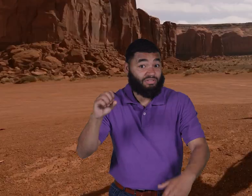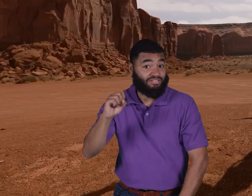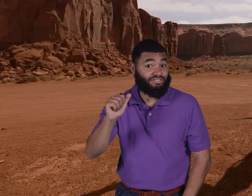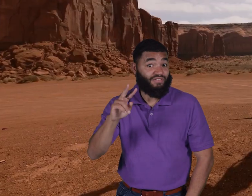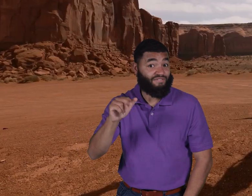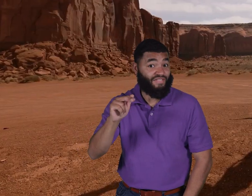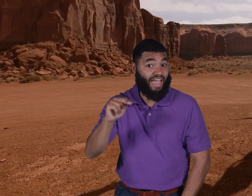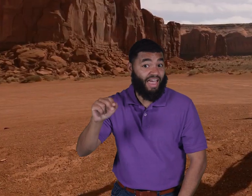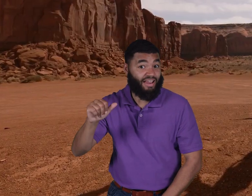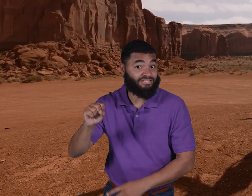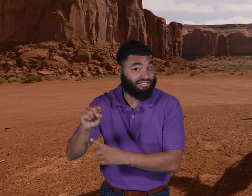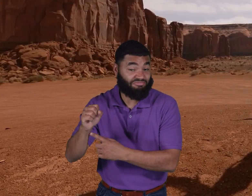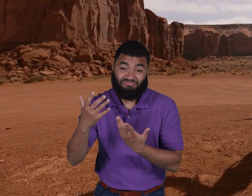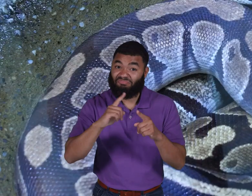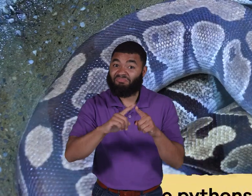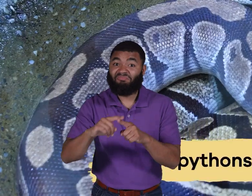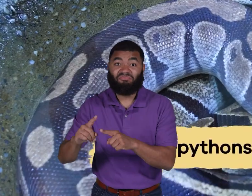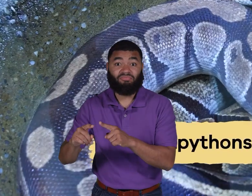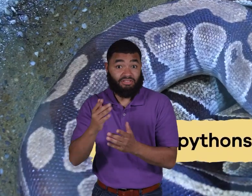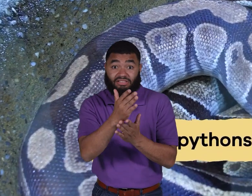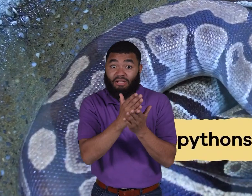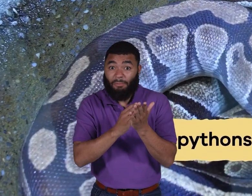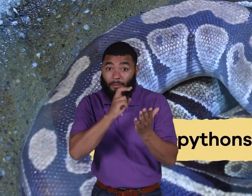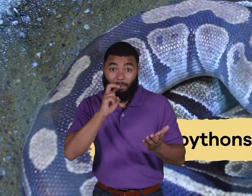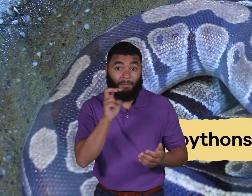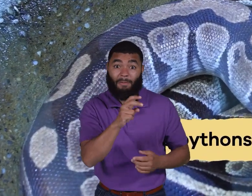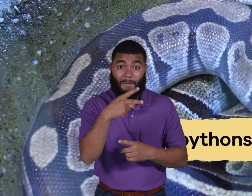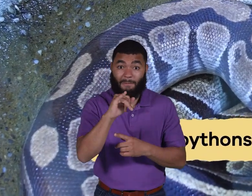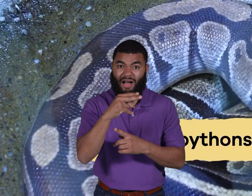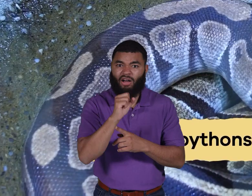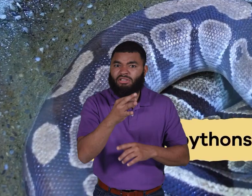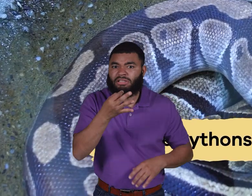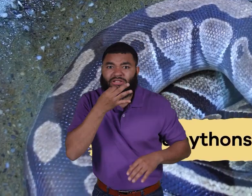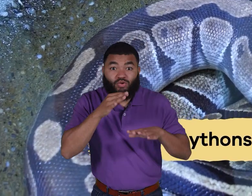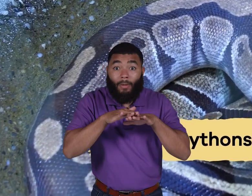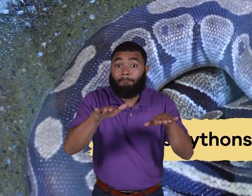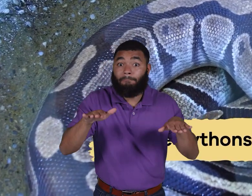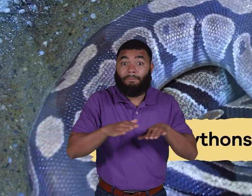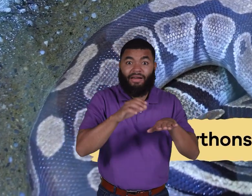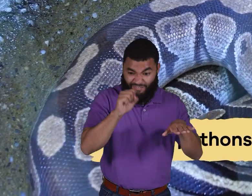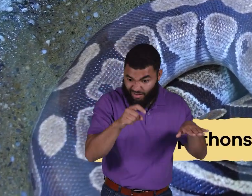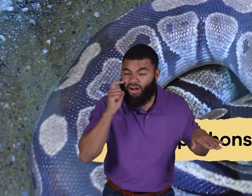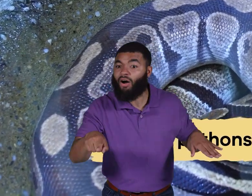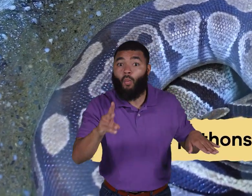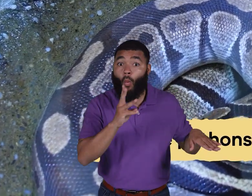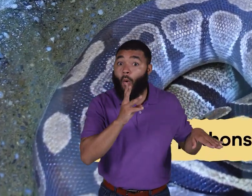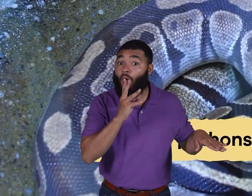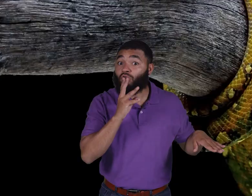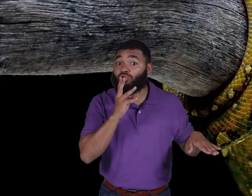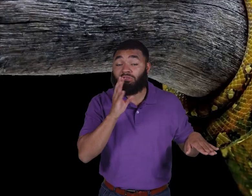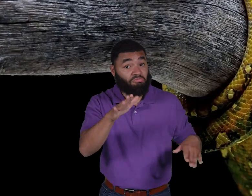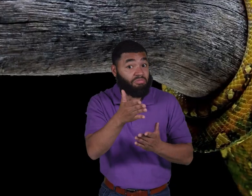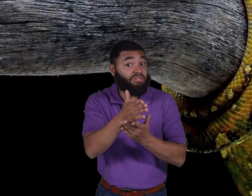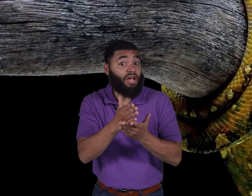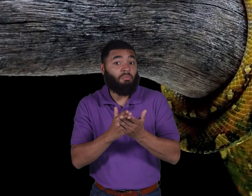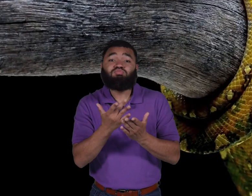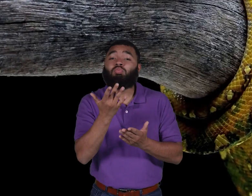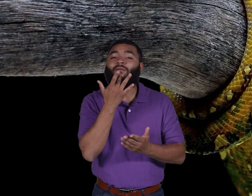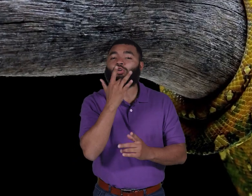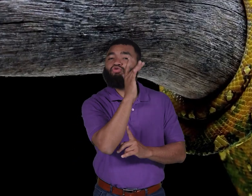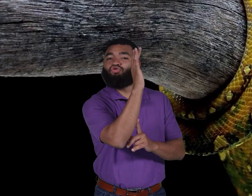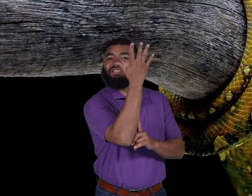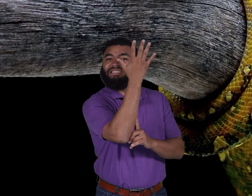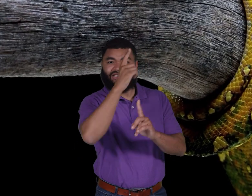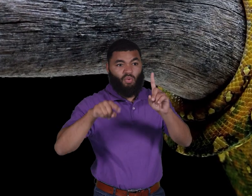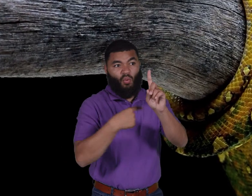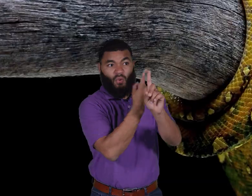even deserts. Some pythons are excellent swimmers and can be found near water, while others prefer to